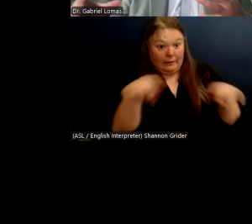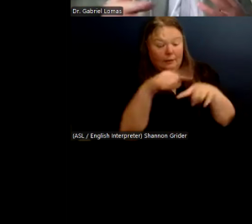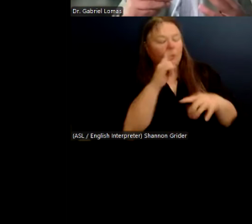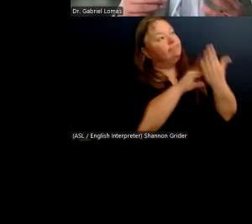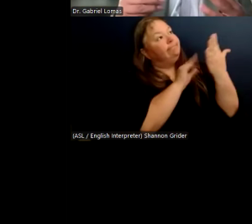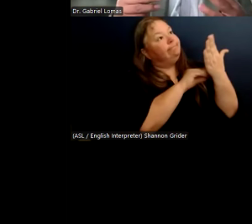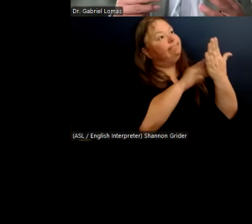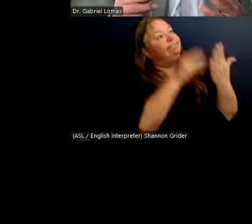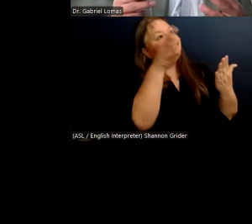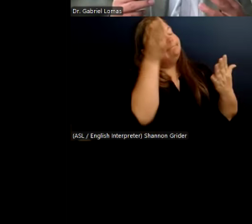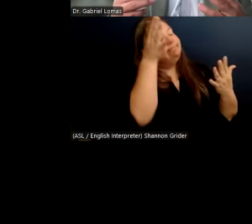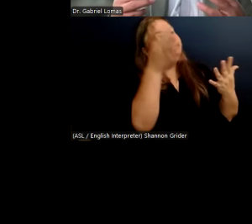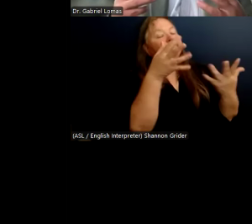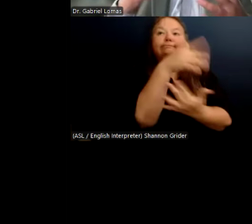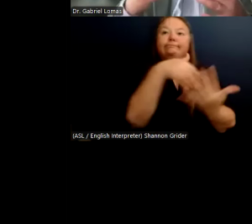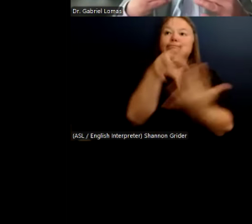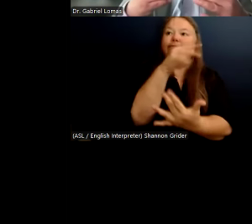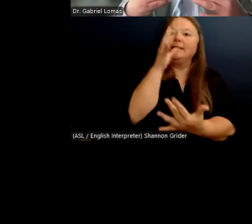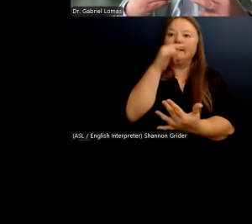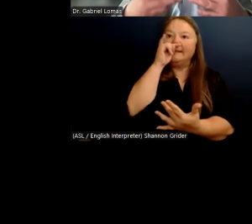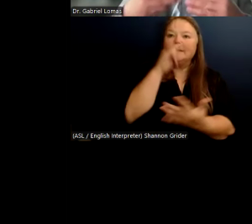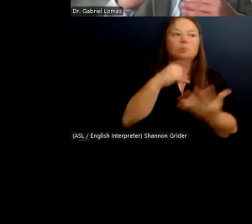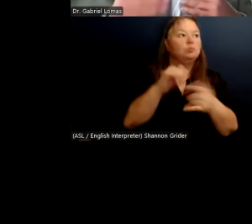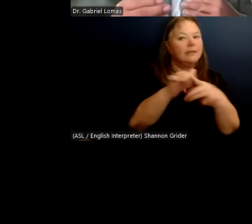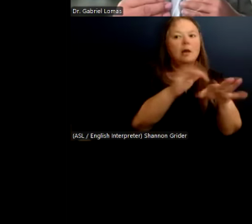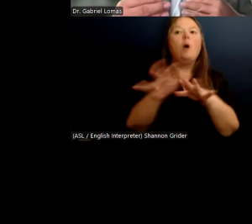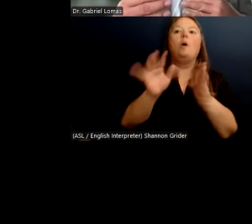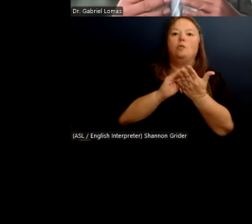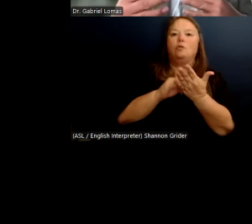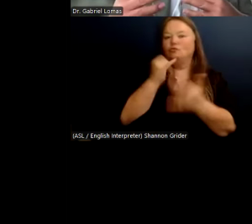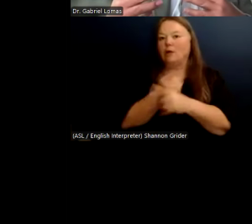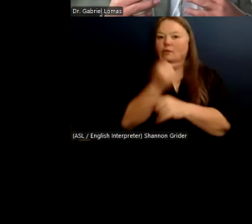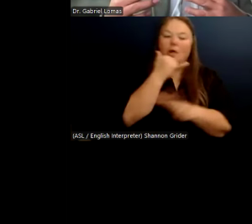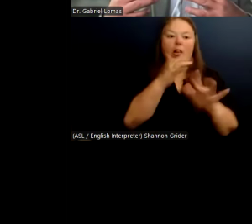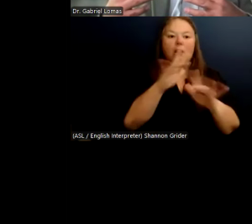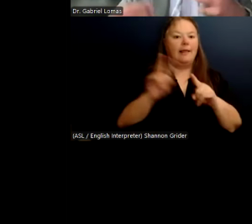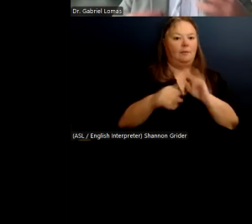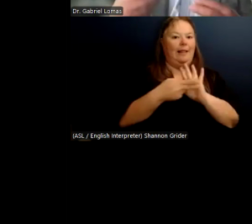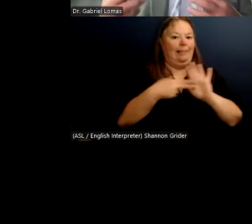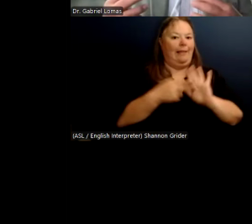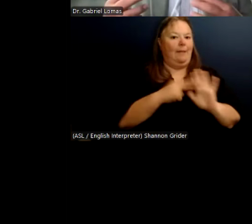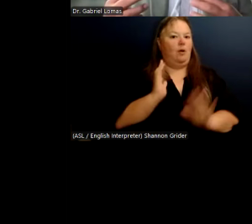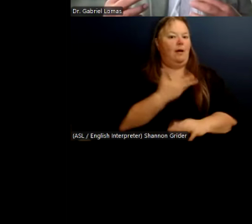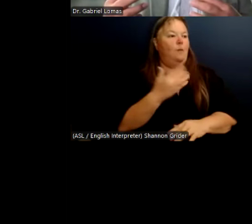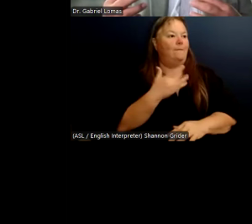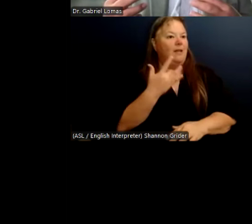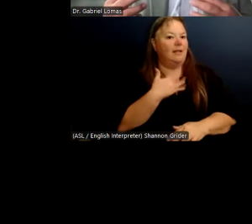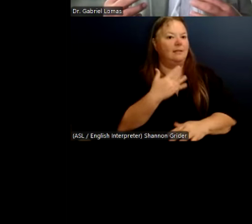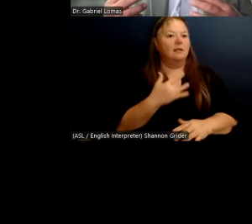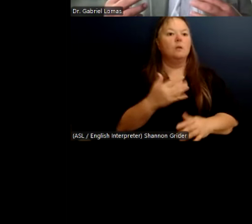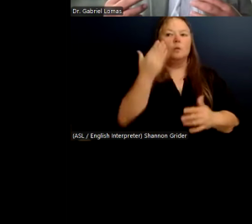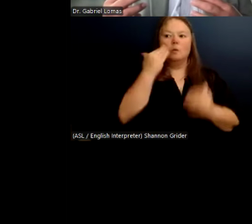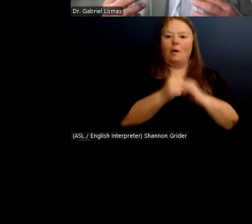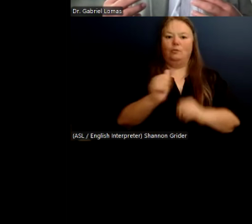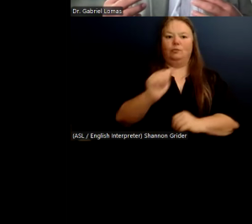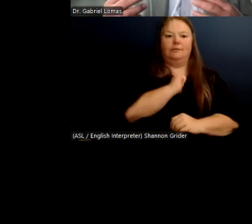We begin to label our feelings, and then and then the next step to labeling those feelings is to self-regulate, to manage those